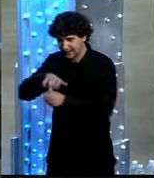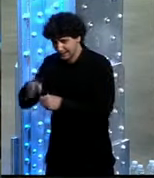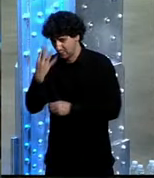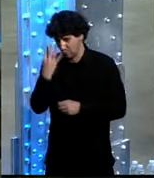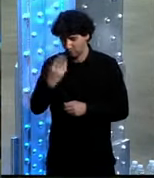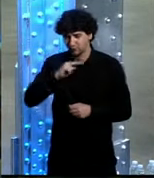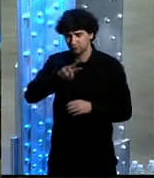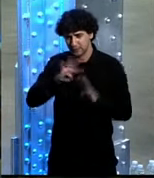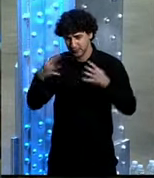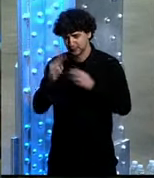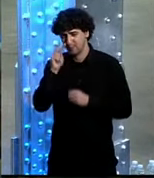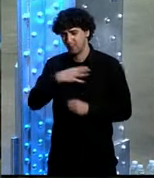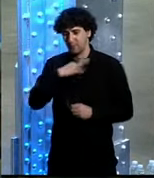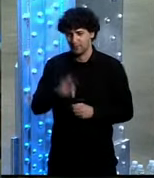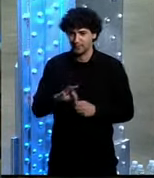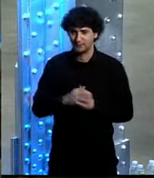the Colombian history,